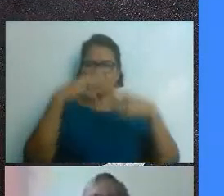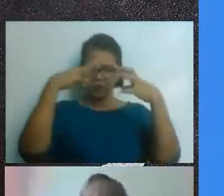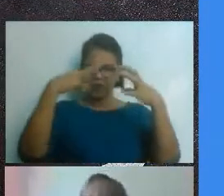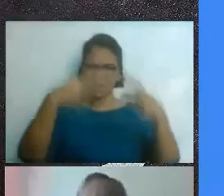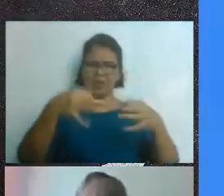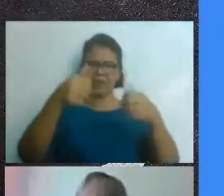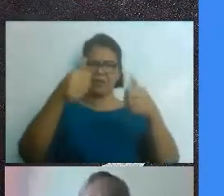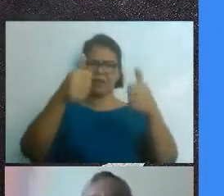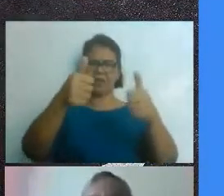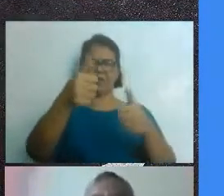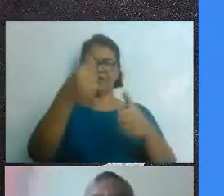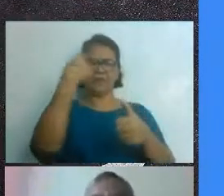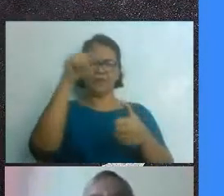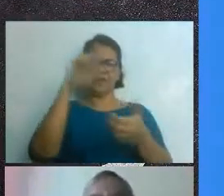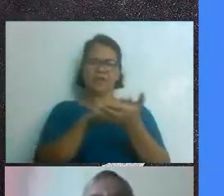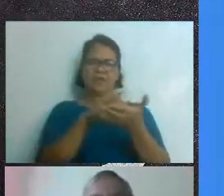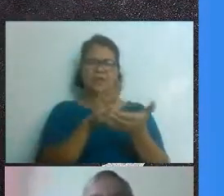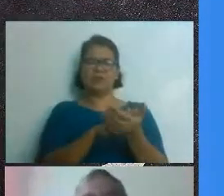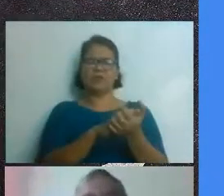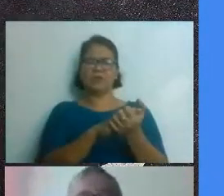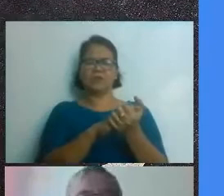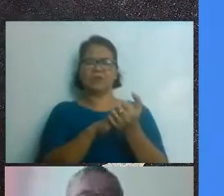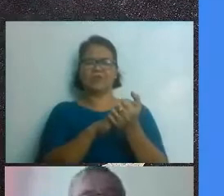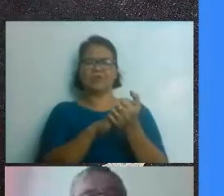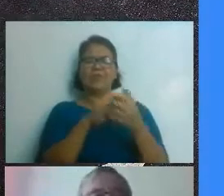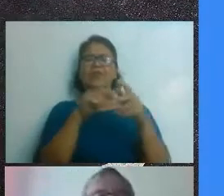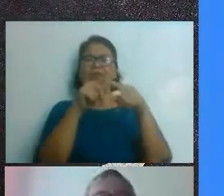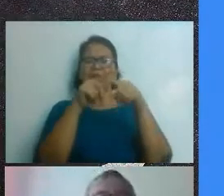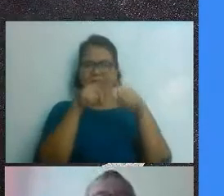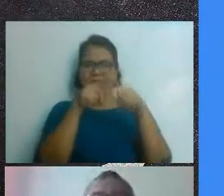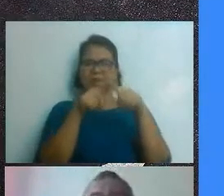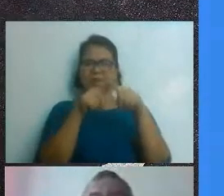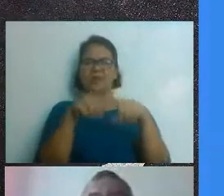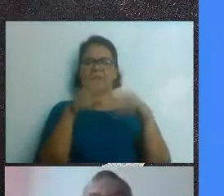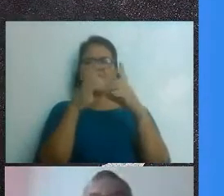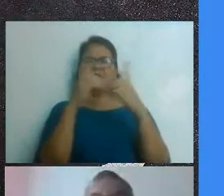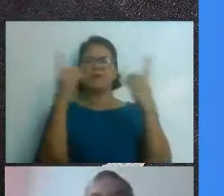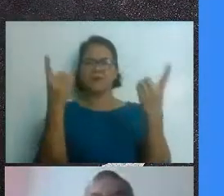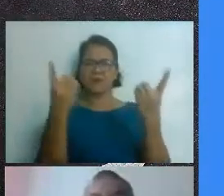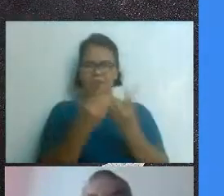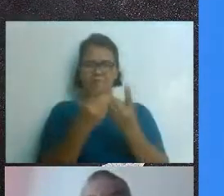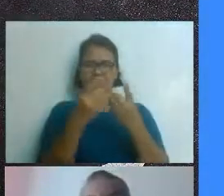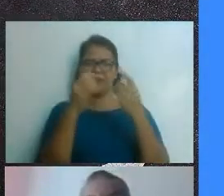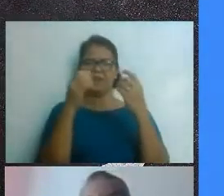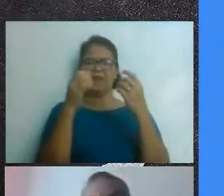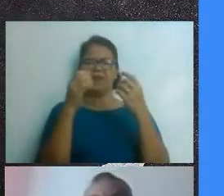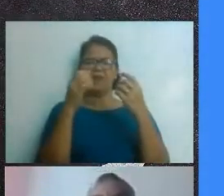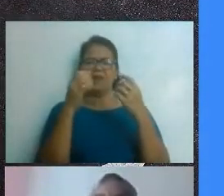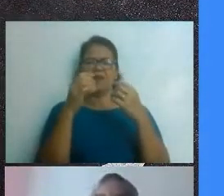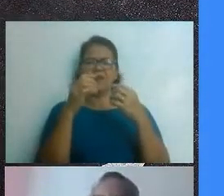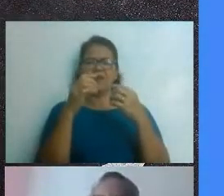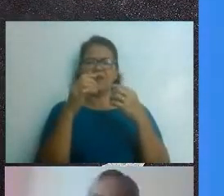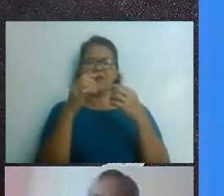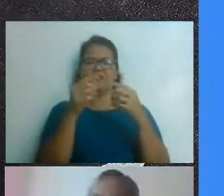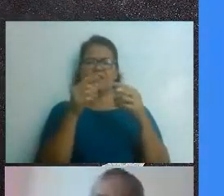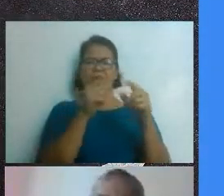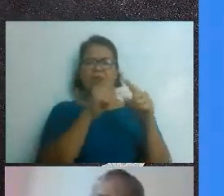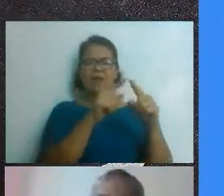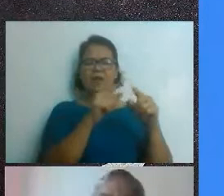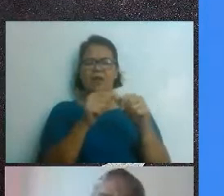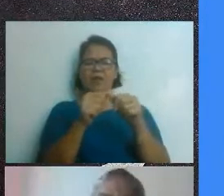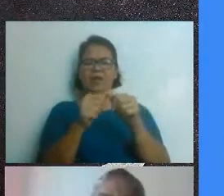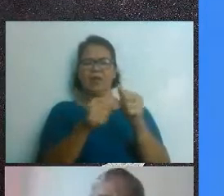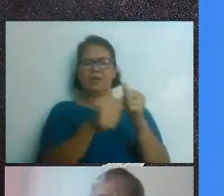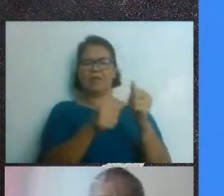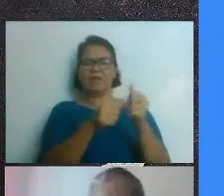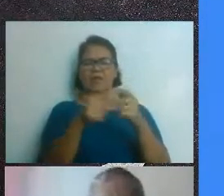appropriate in their context and consistent with COVID-19 guidelines and regulations. Ano? Ayun po ito sa isang slide